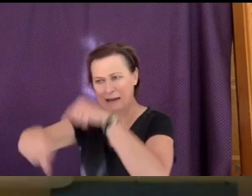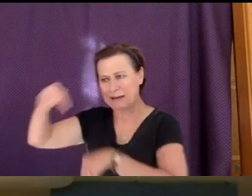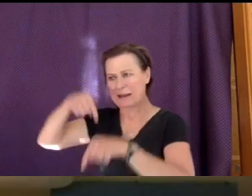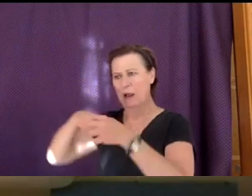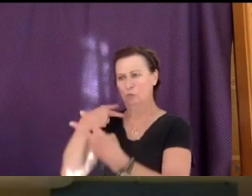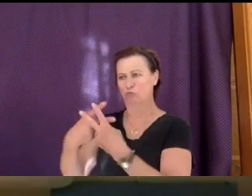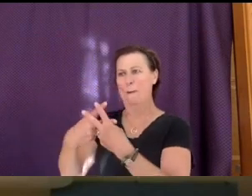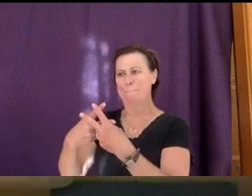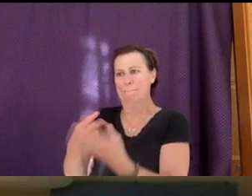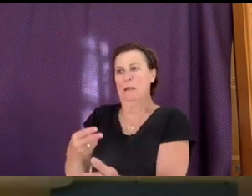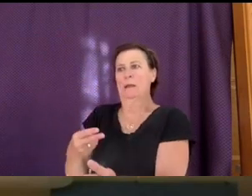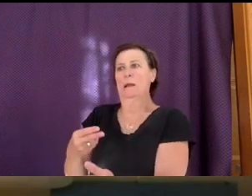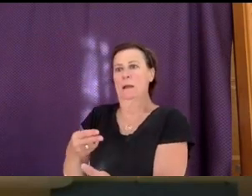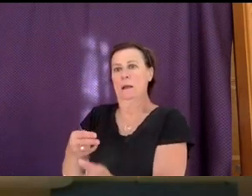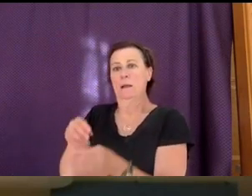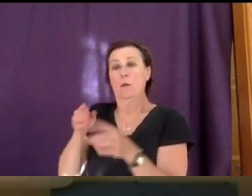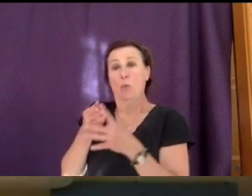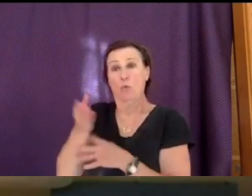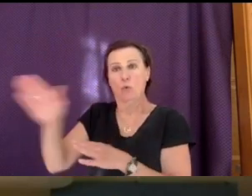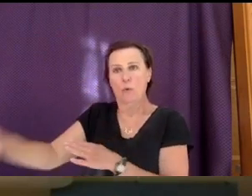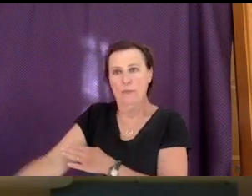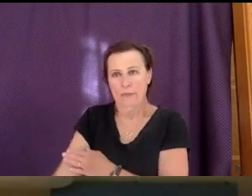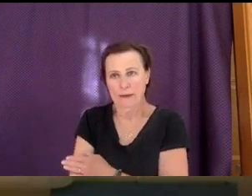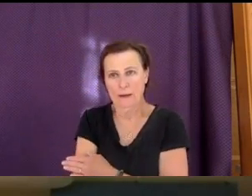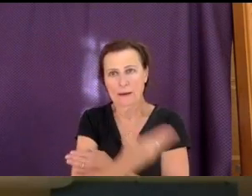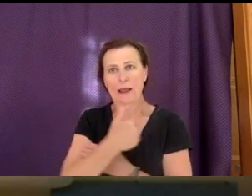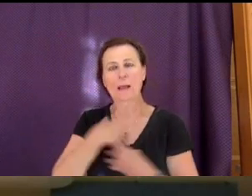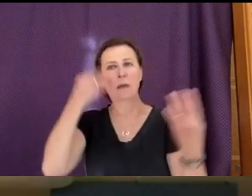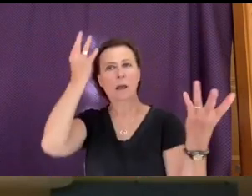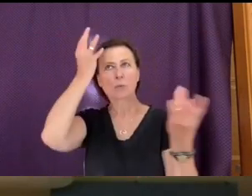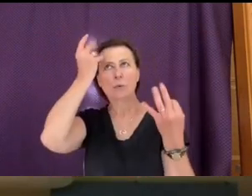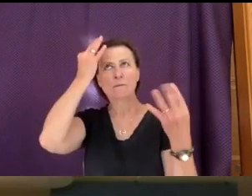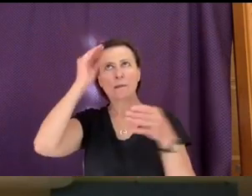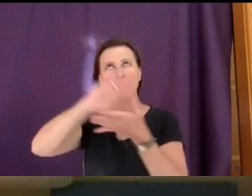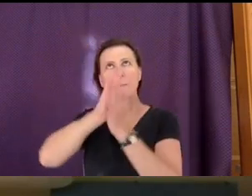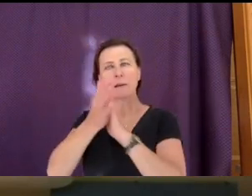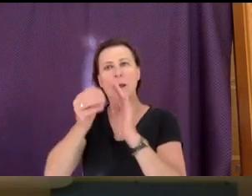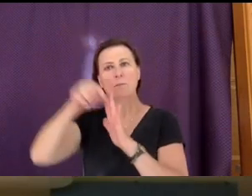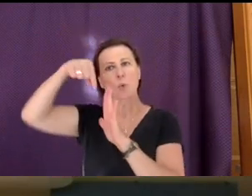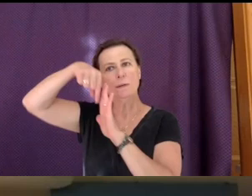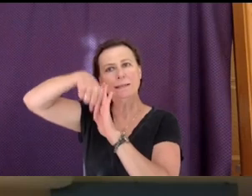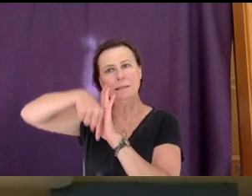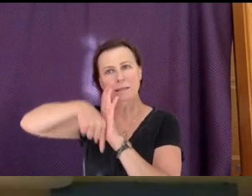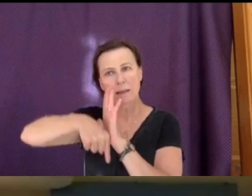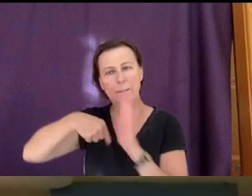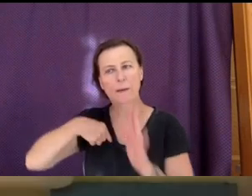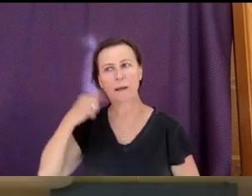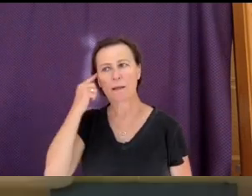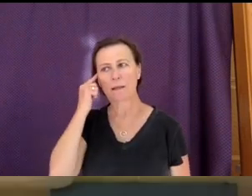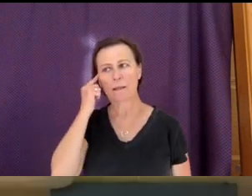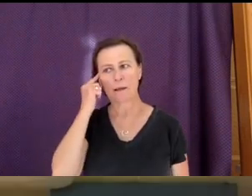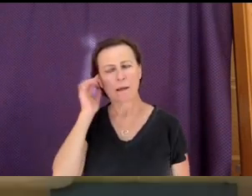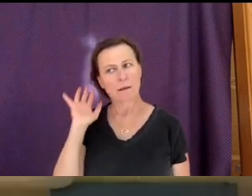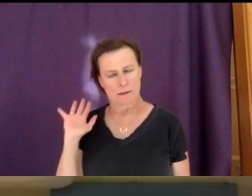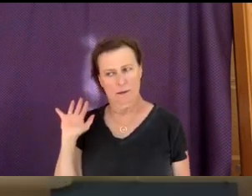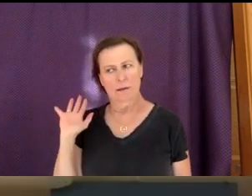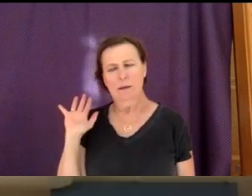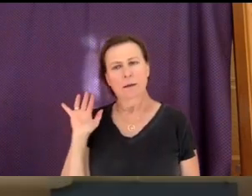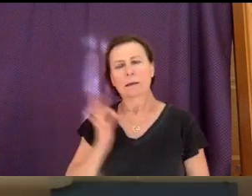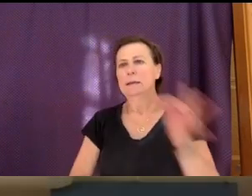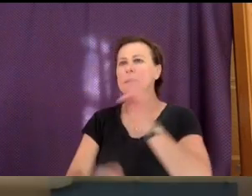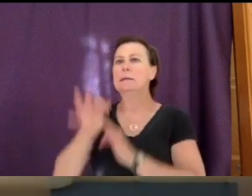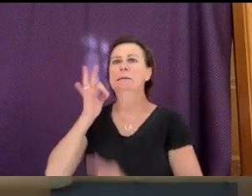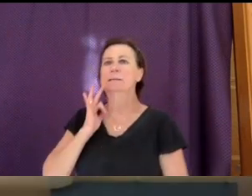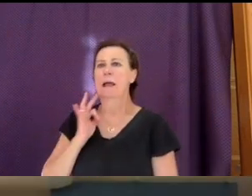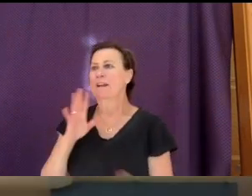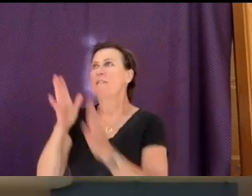As the night wore on, my reflections deepened. I thought, instead of asking what